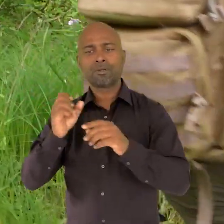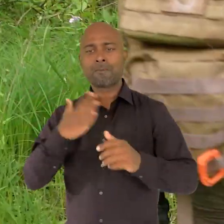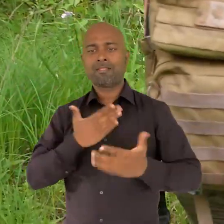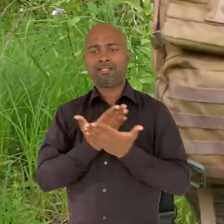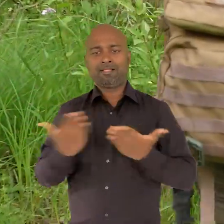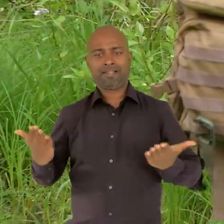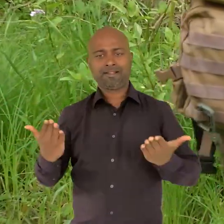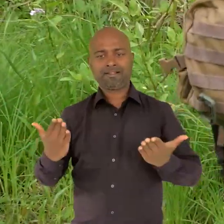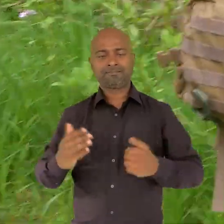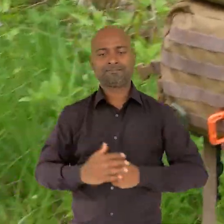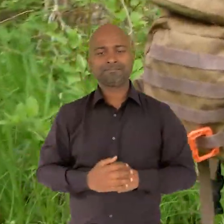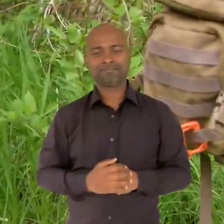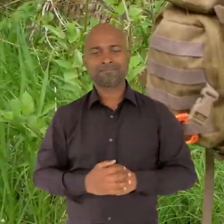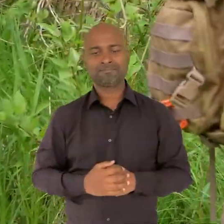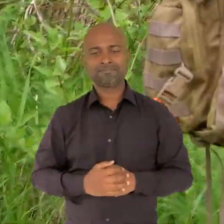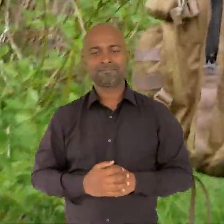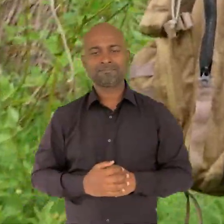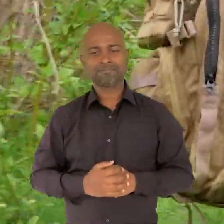different strategies and